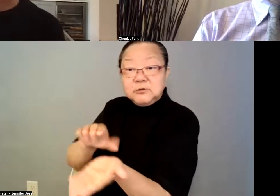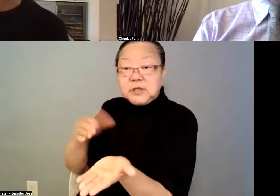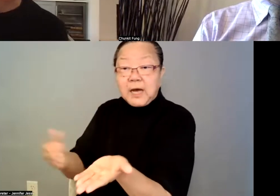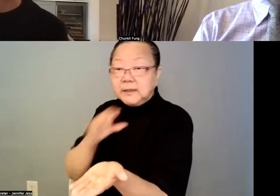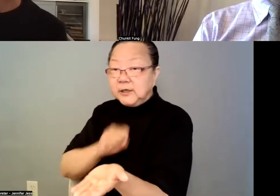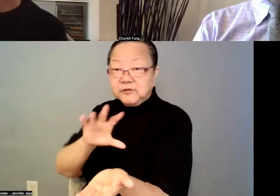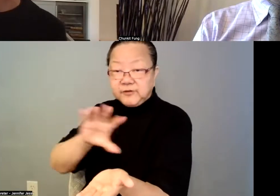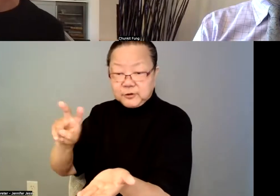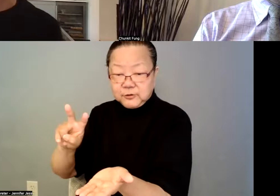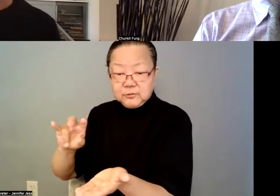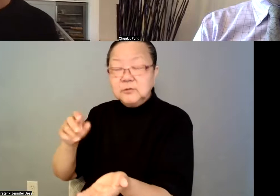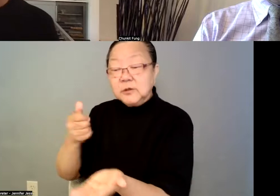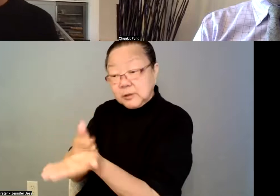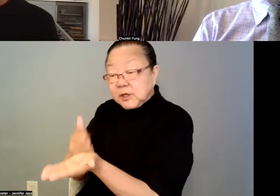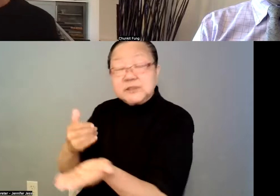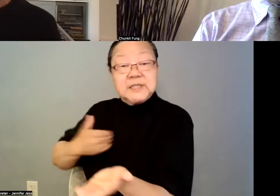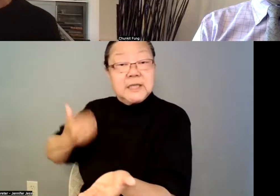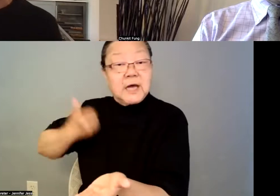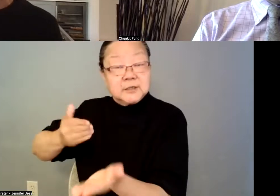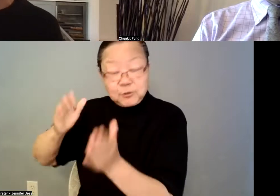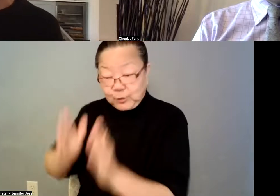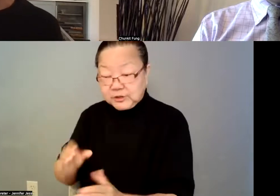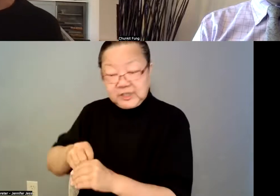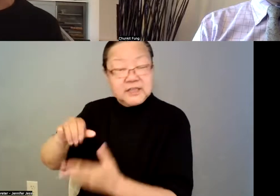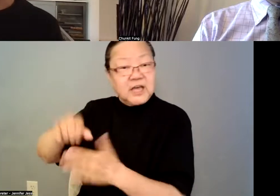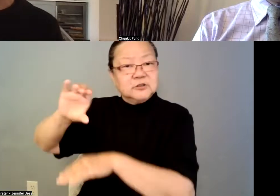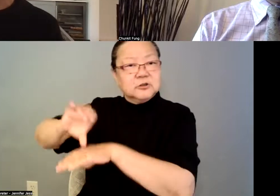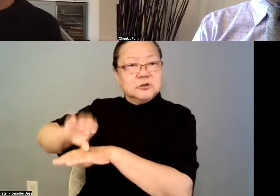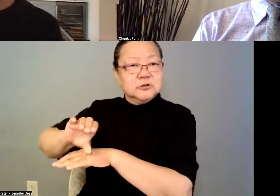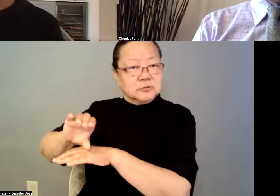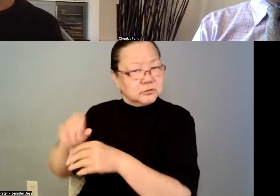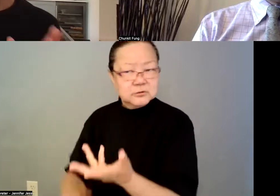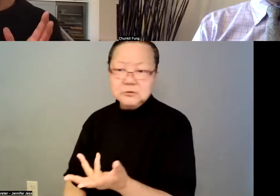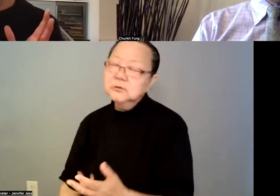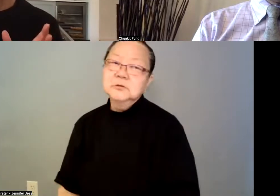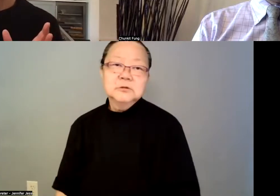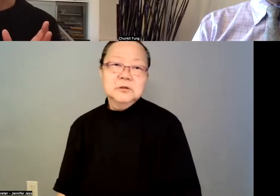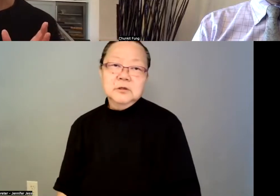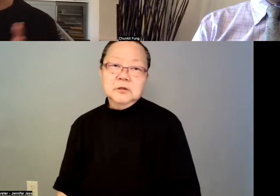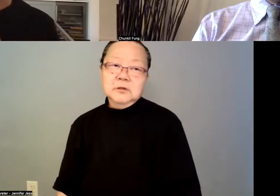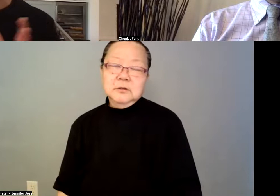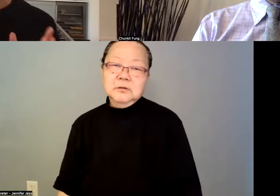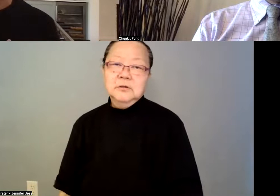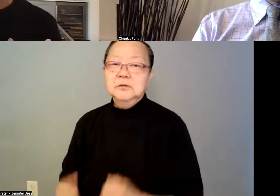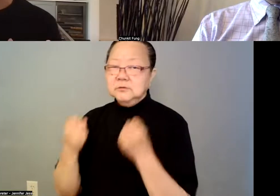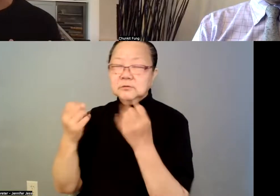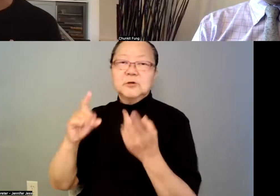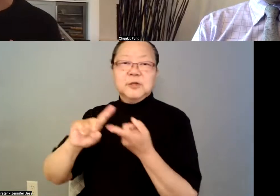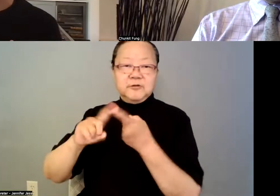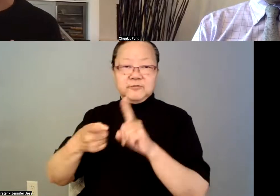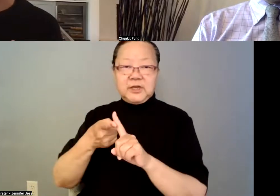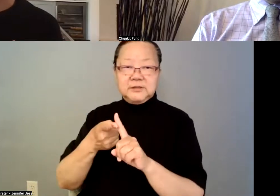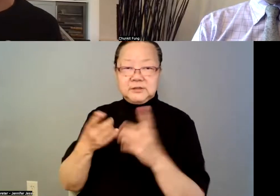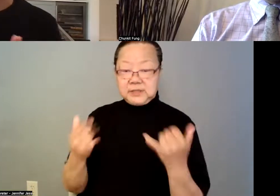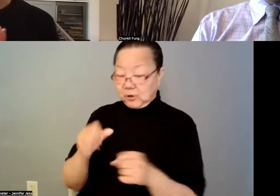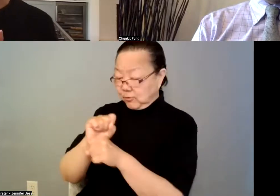by far the youngest person there. But you know, I just think so many of my friends will only work from home in